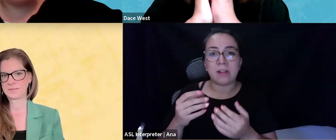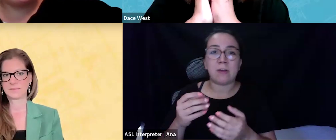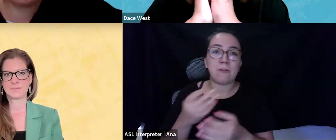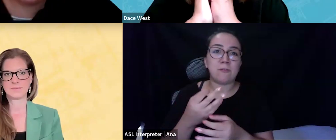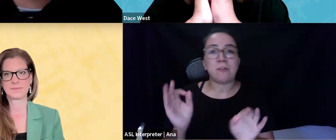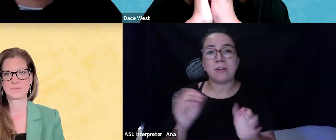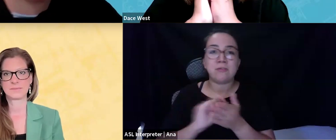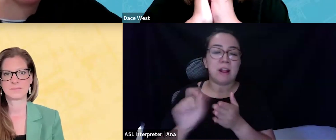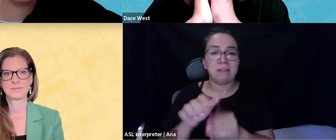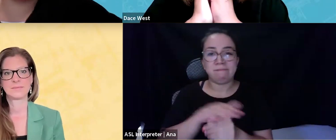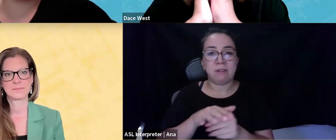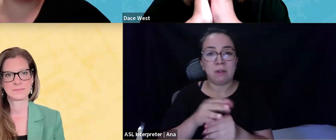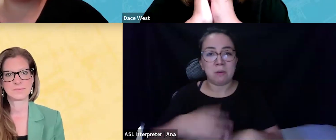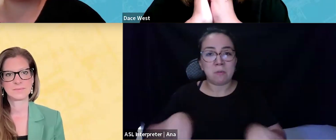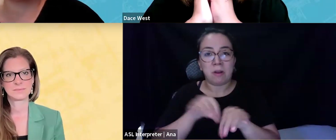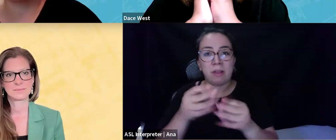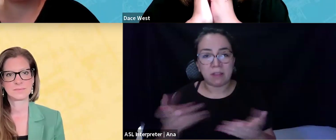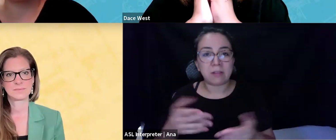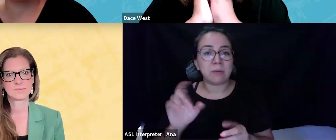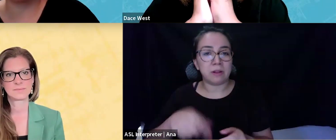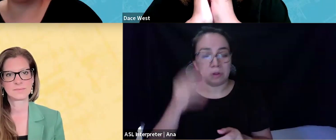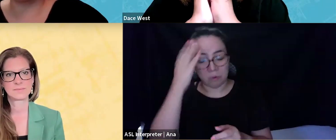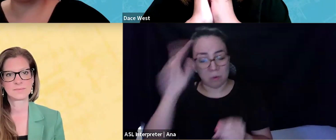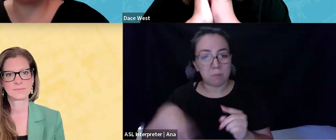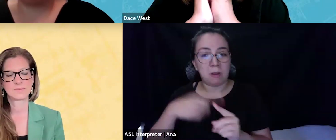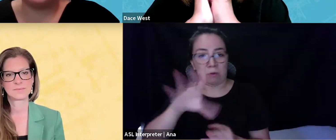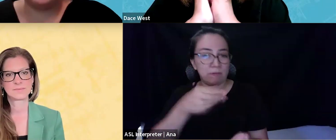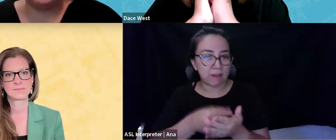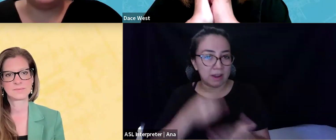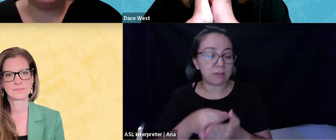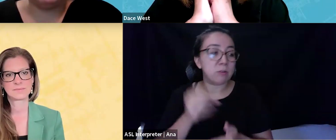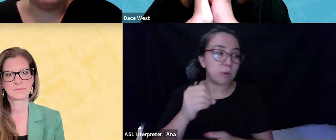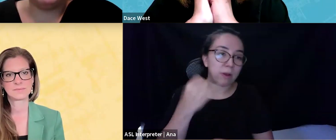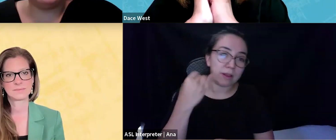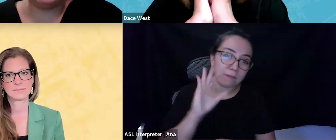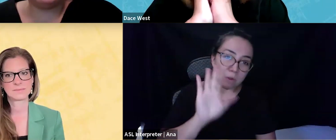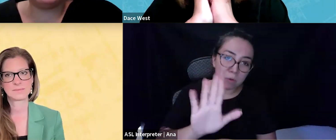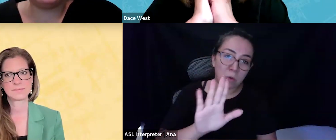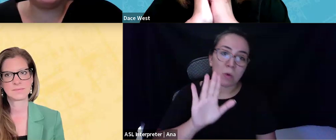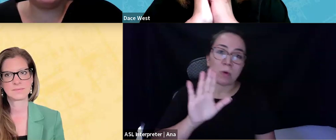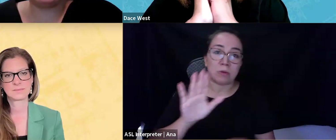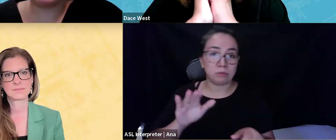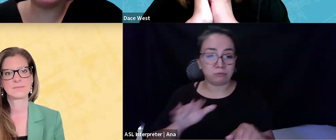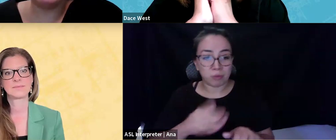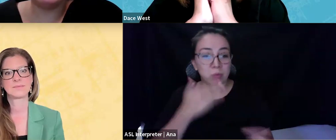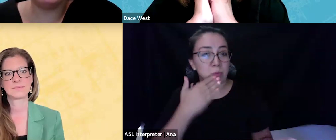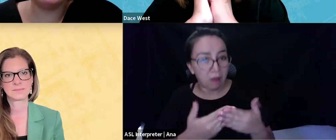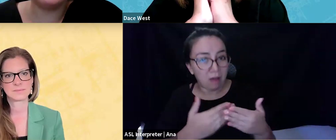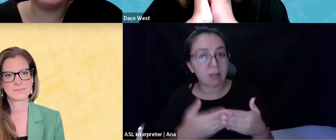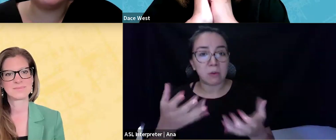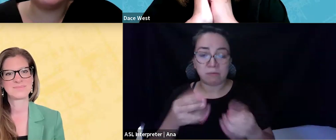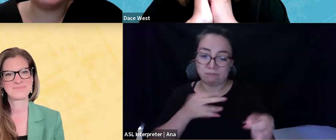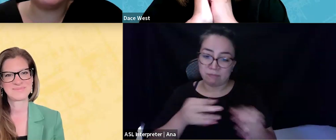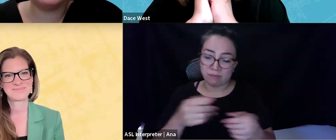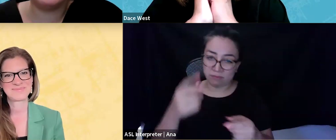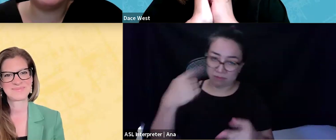the important things that we need to know about your financials. So if you're doing really well and you want to tell us about that,